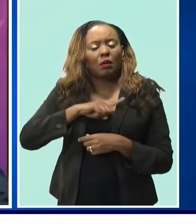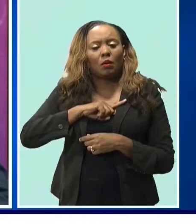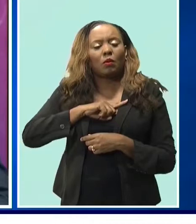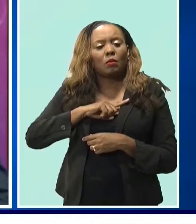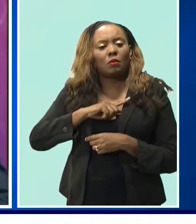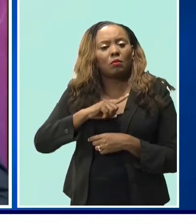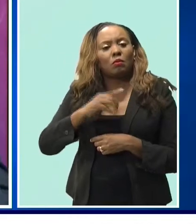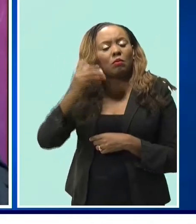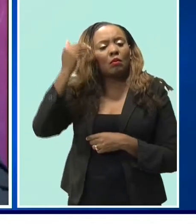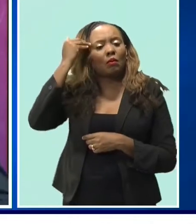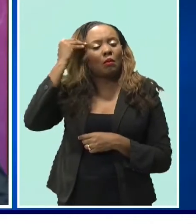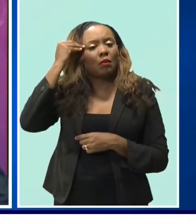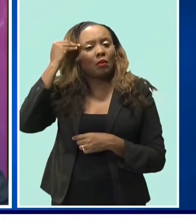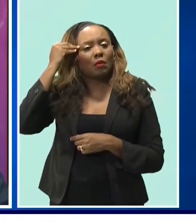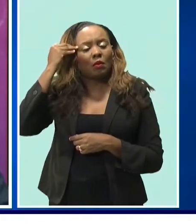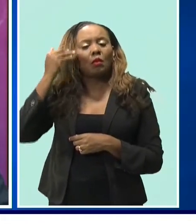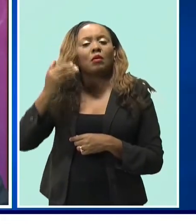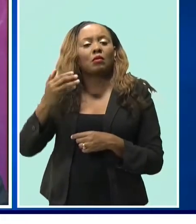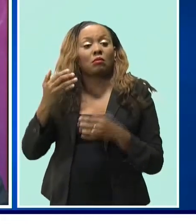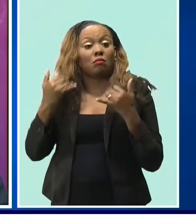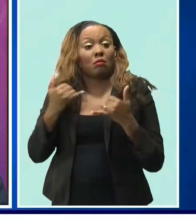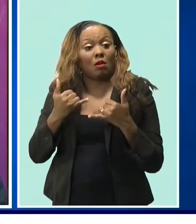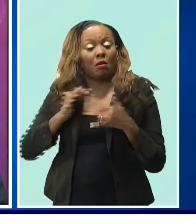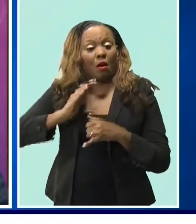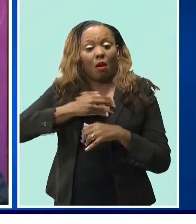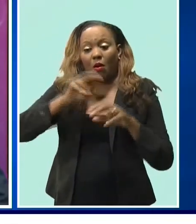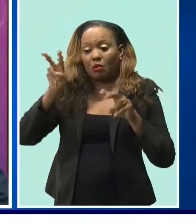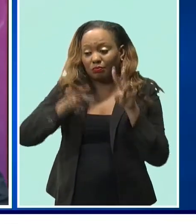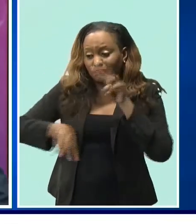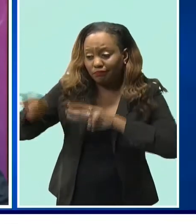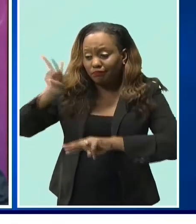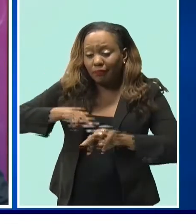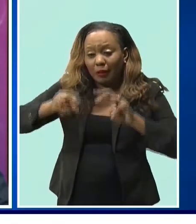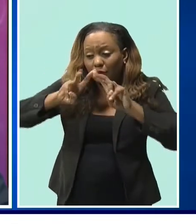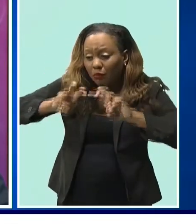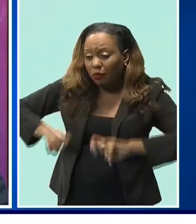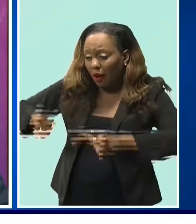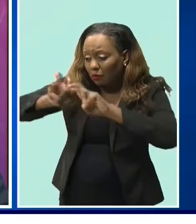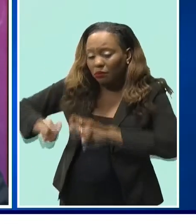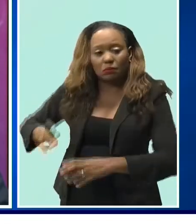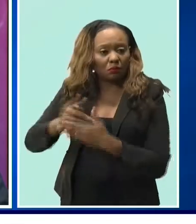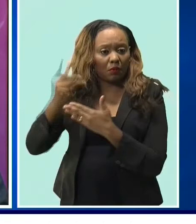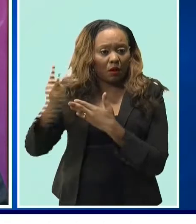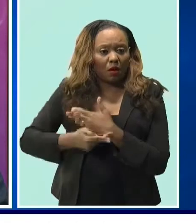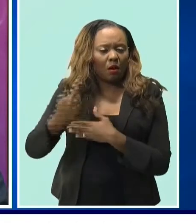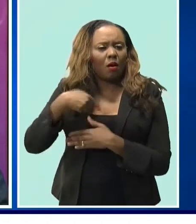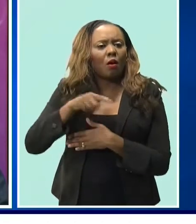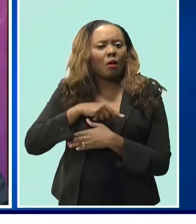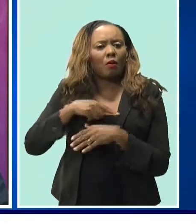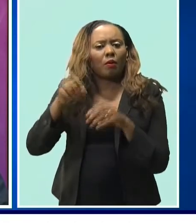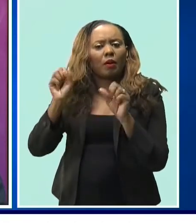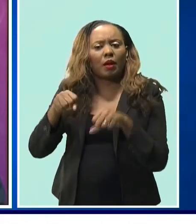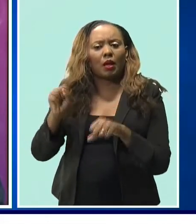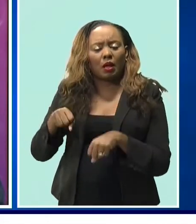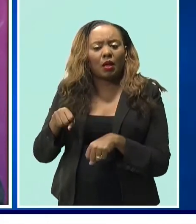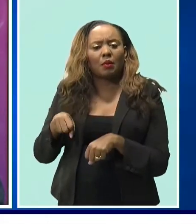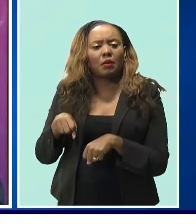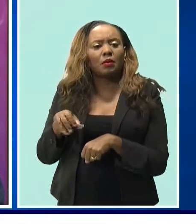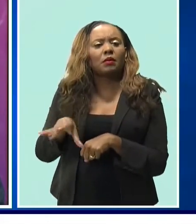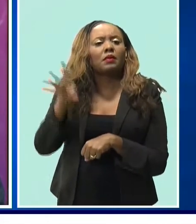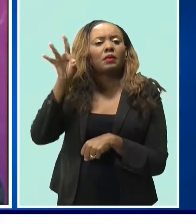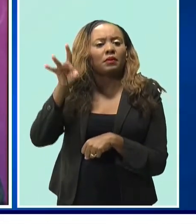because of the screening programs which we've had. So we're able to track and find him within the